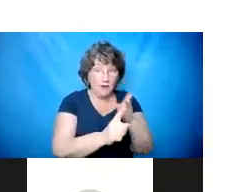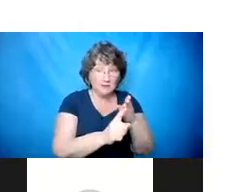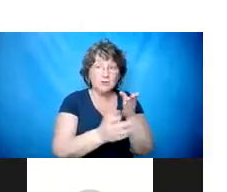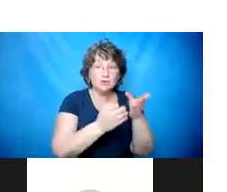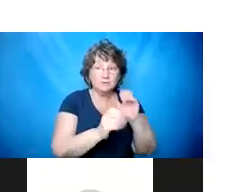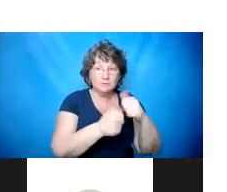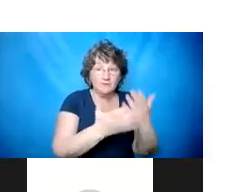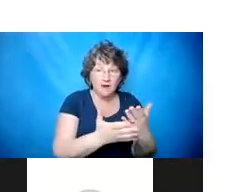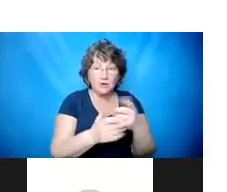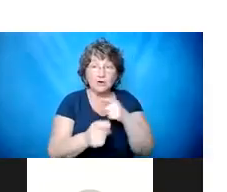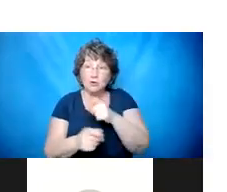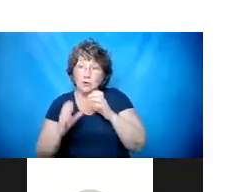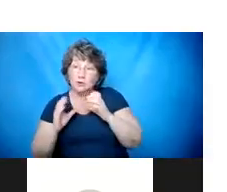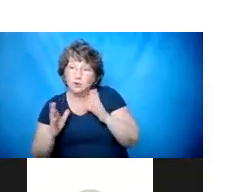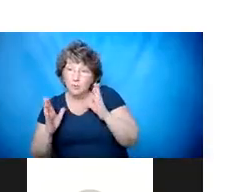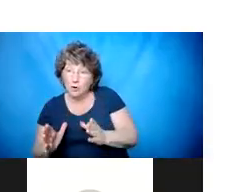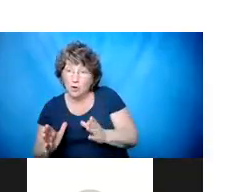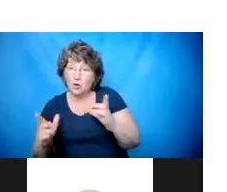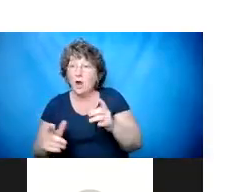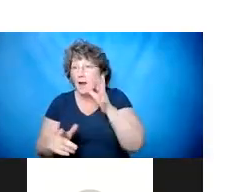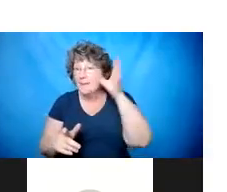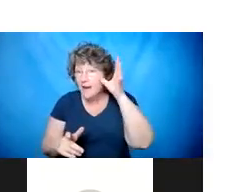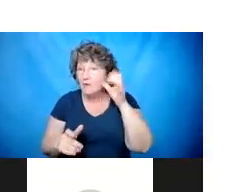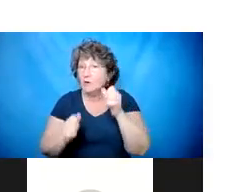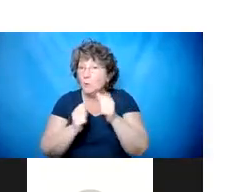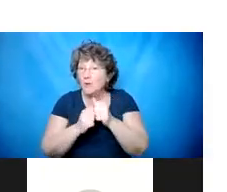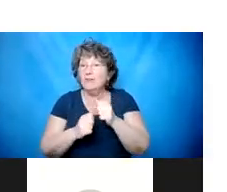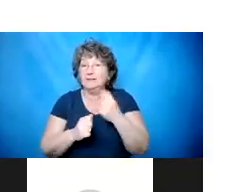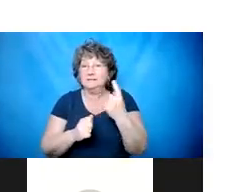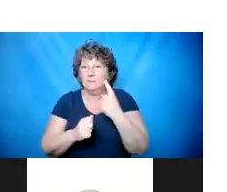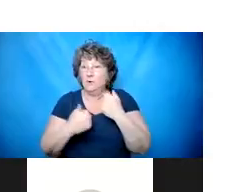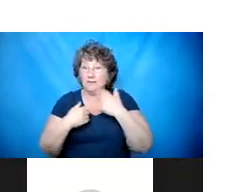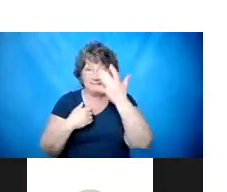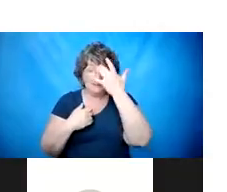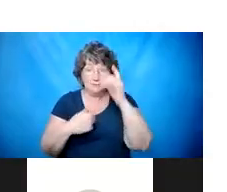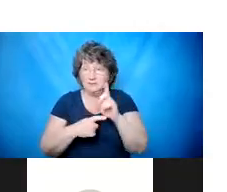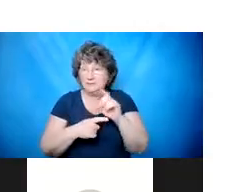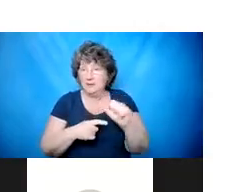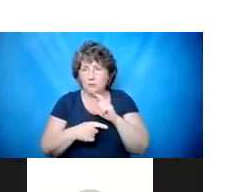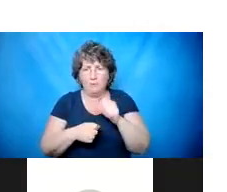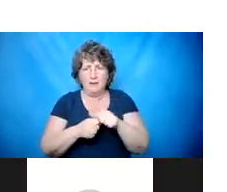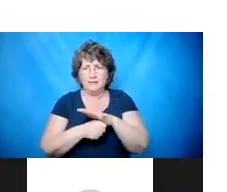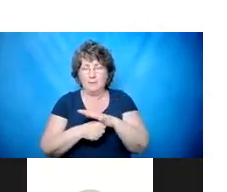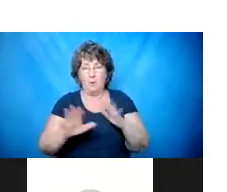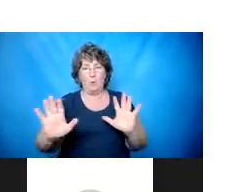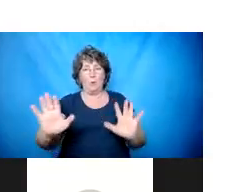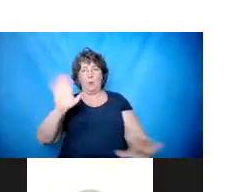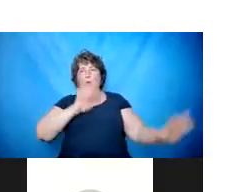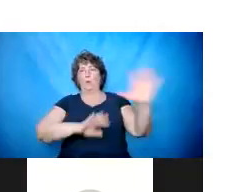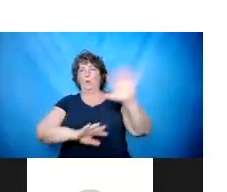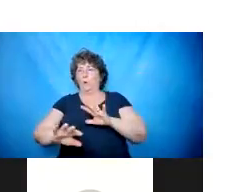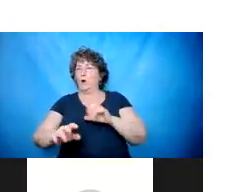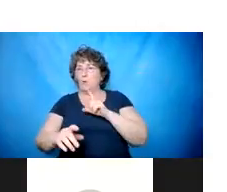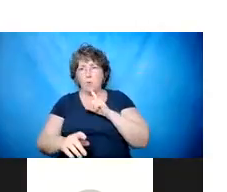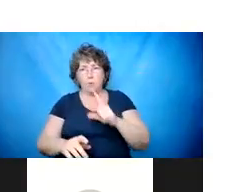a parent with intellectual and developmental disability family member, the pandemic was an eye-opener to many of the people we are trying to